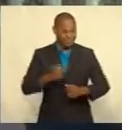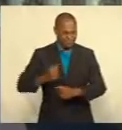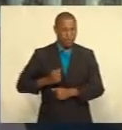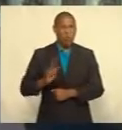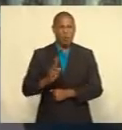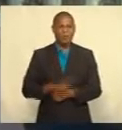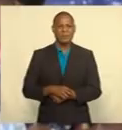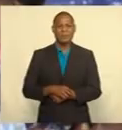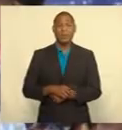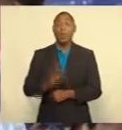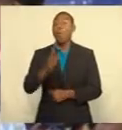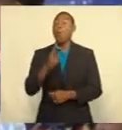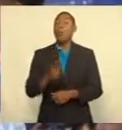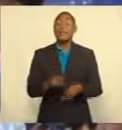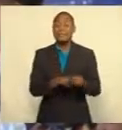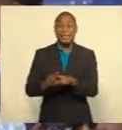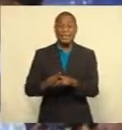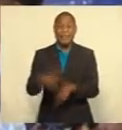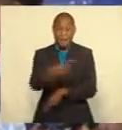means you have 2 doses.